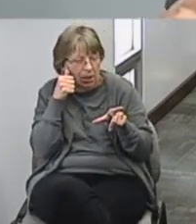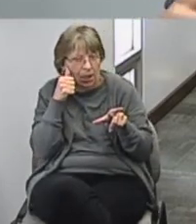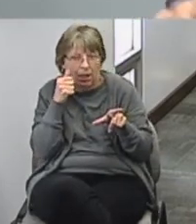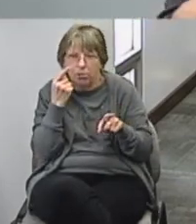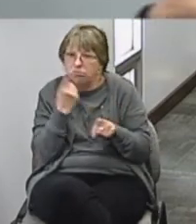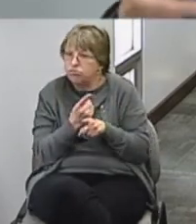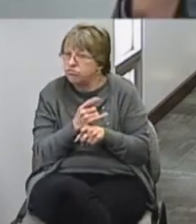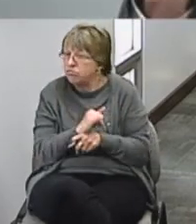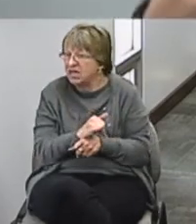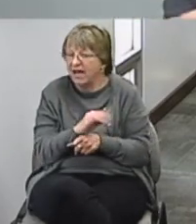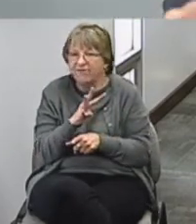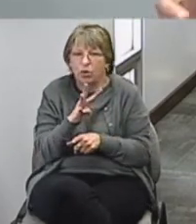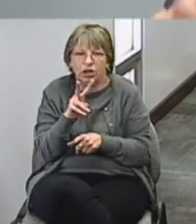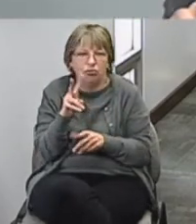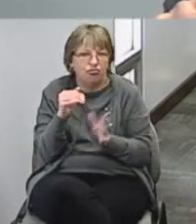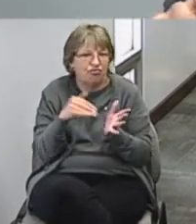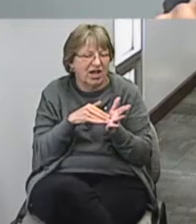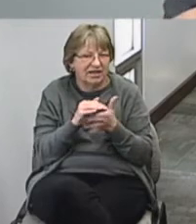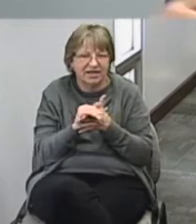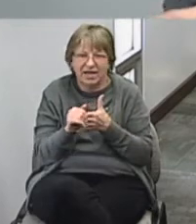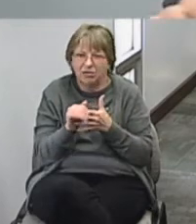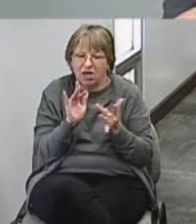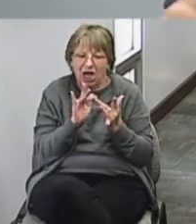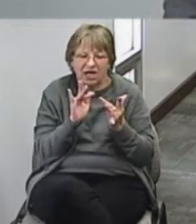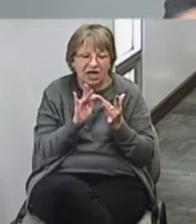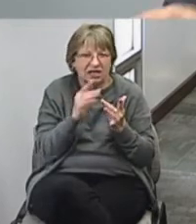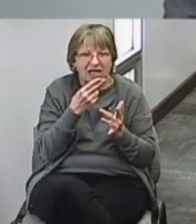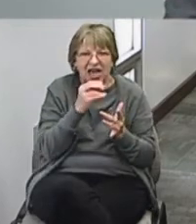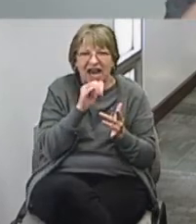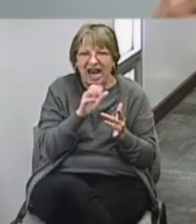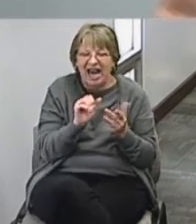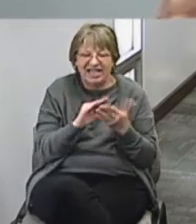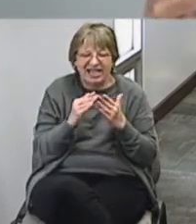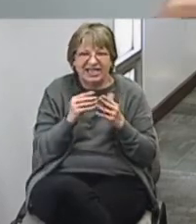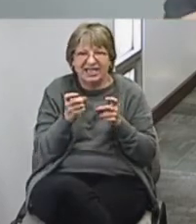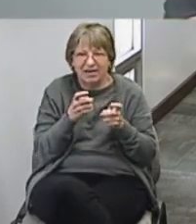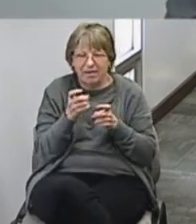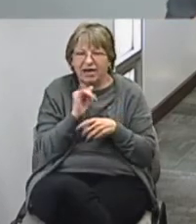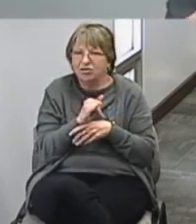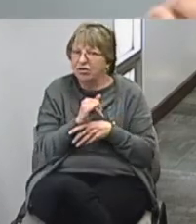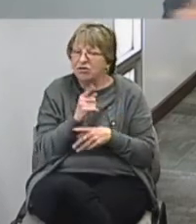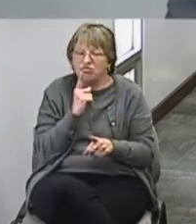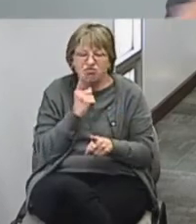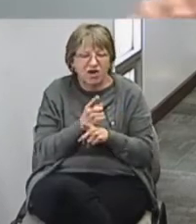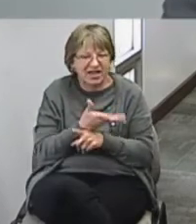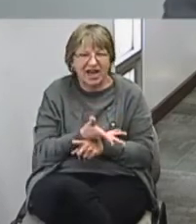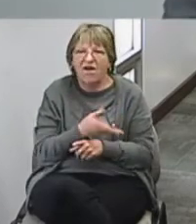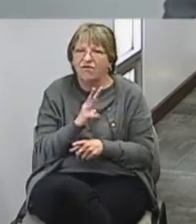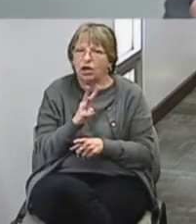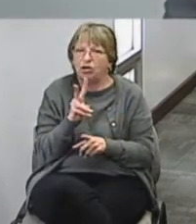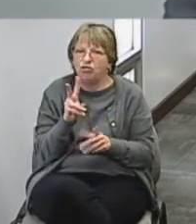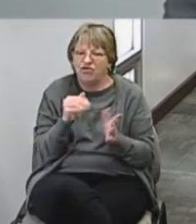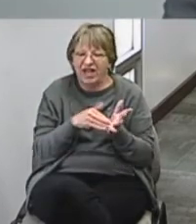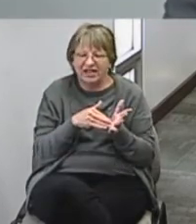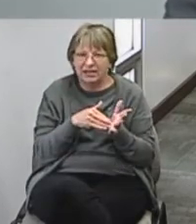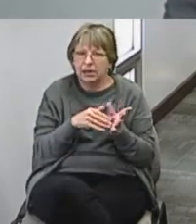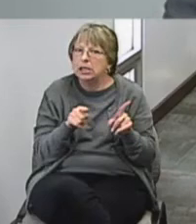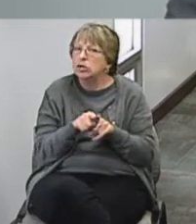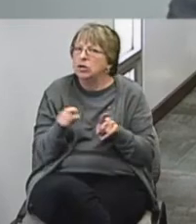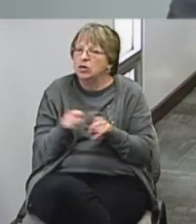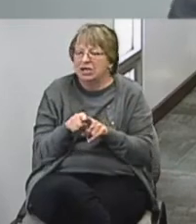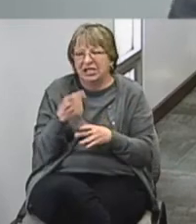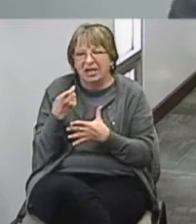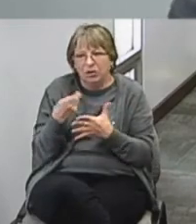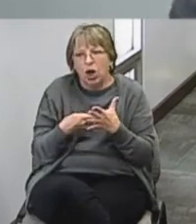that number. And I contacted the city manager in Hayes this morning to find out what they paid, and it was right there. So very similar in cost to